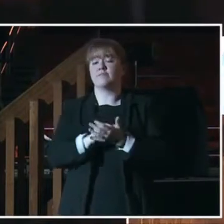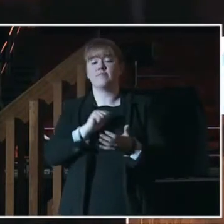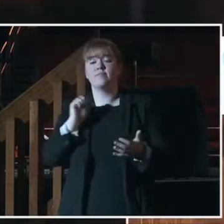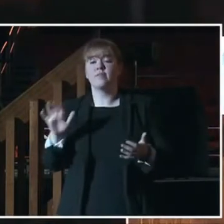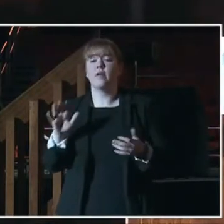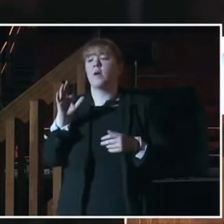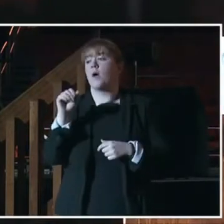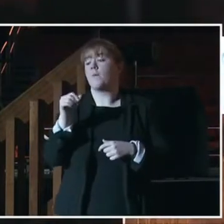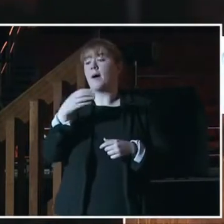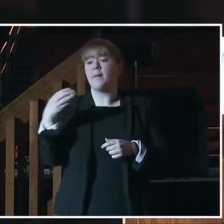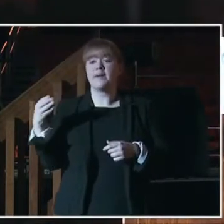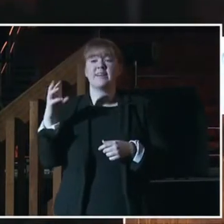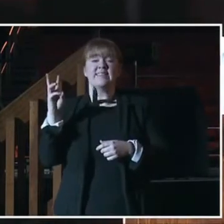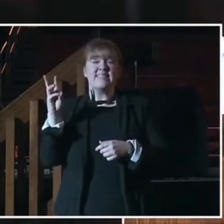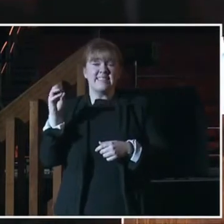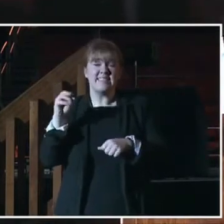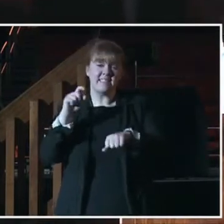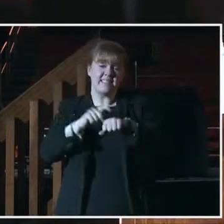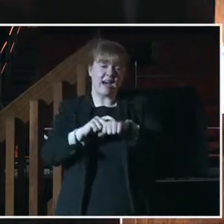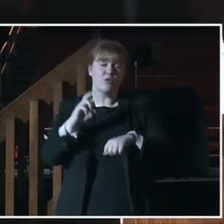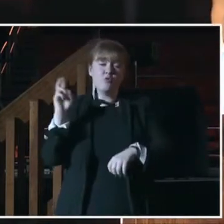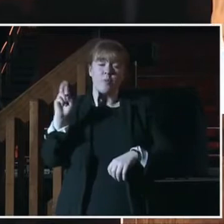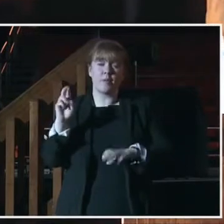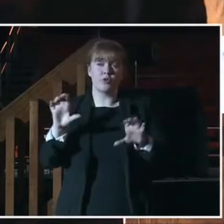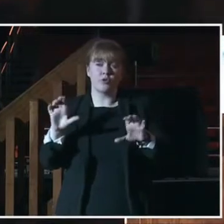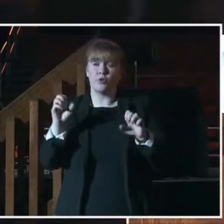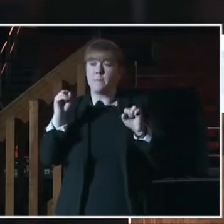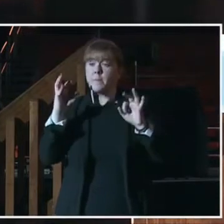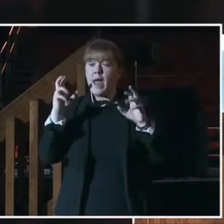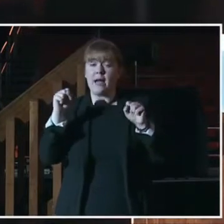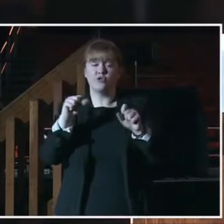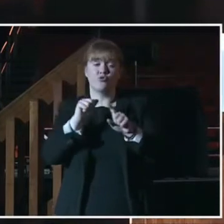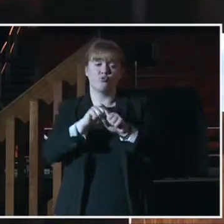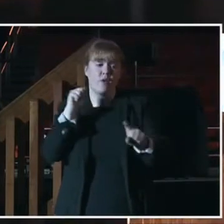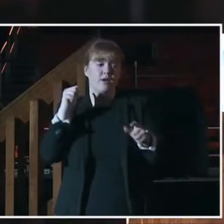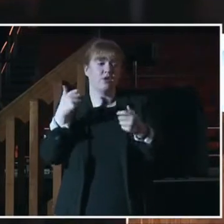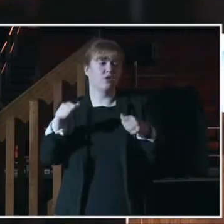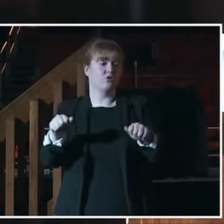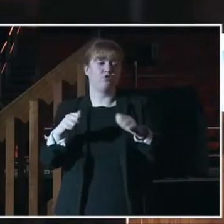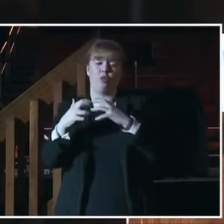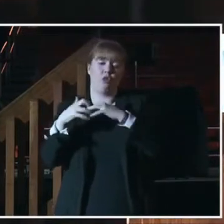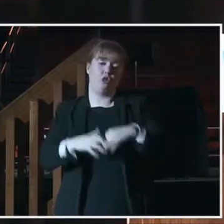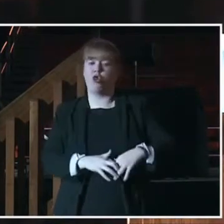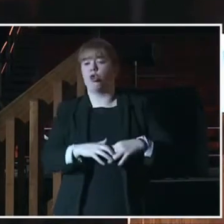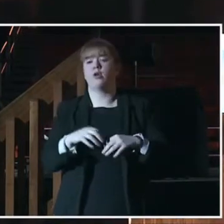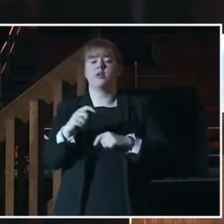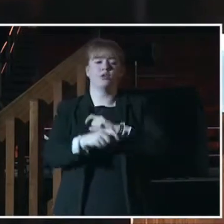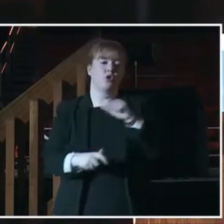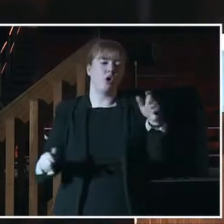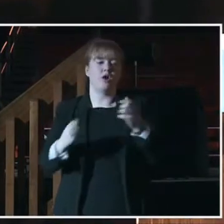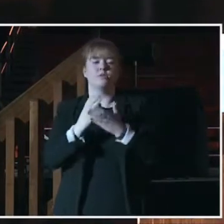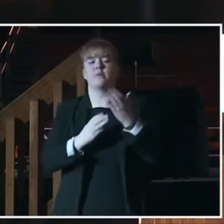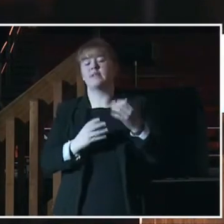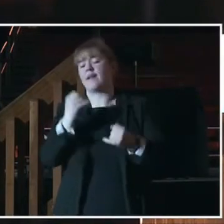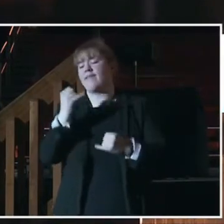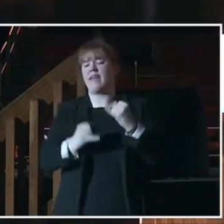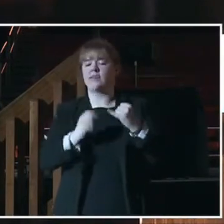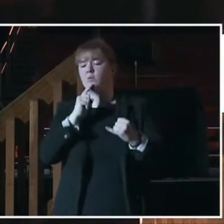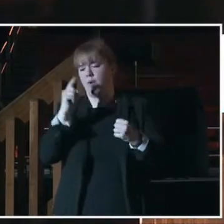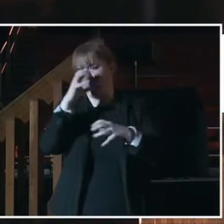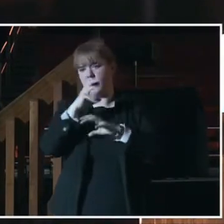plus times. Republicans trying to do magic tricks to undo this large piece of the last real president's